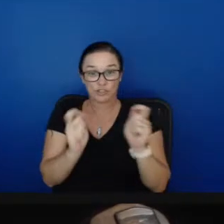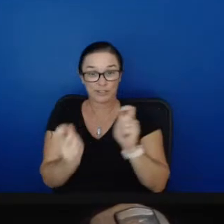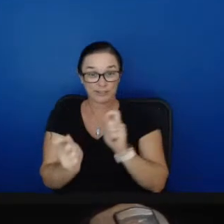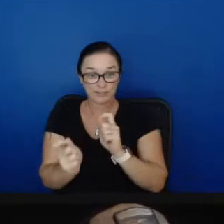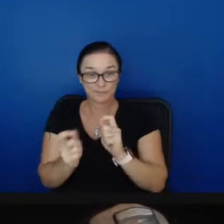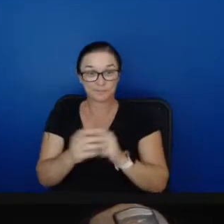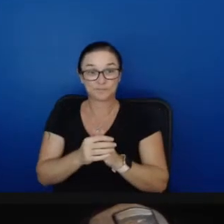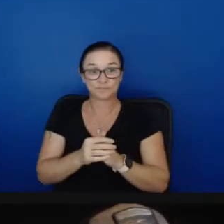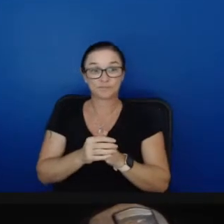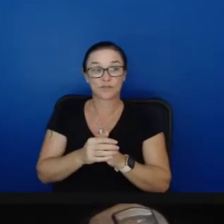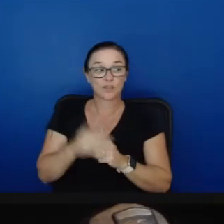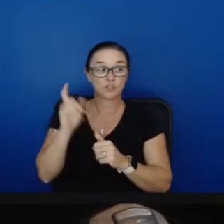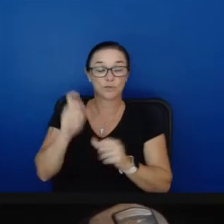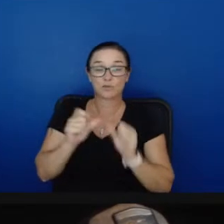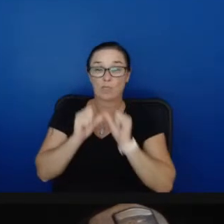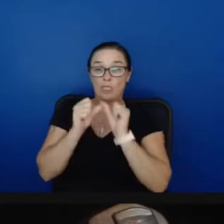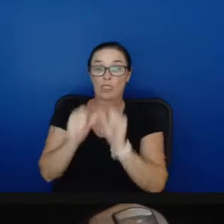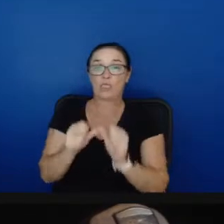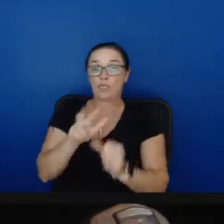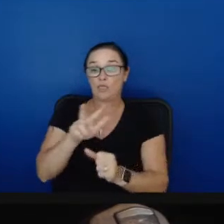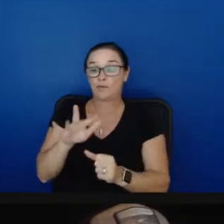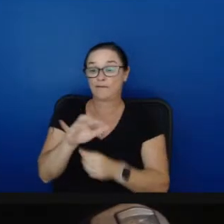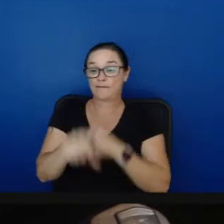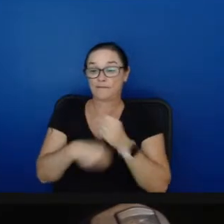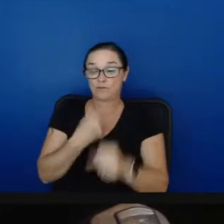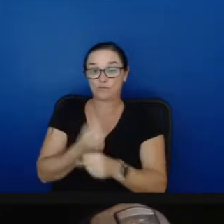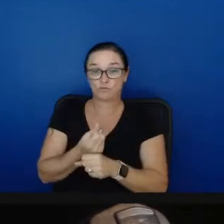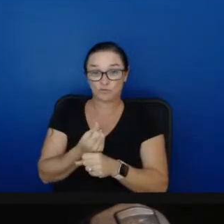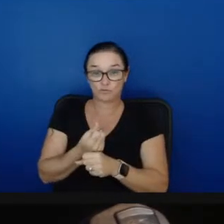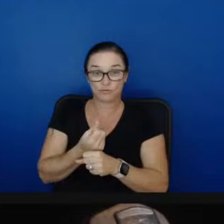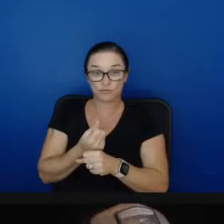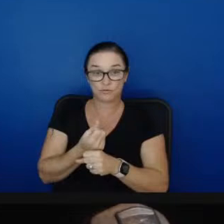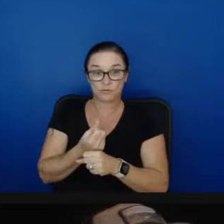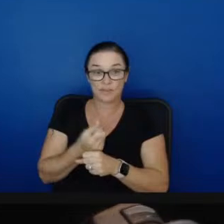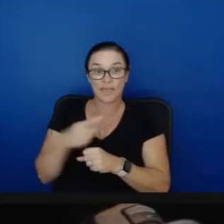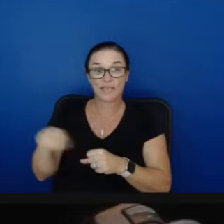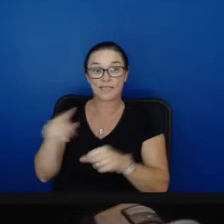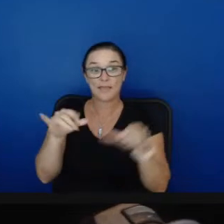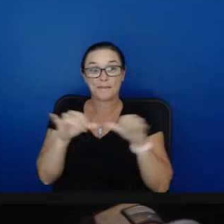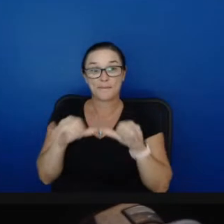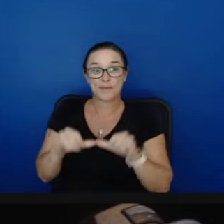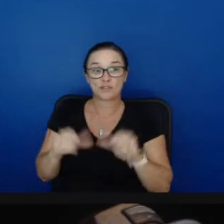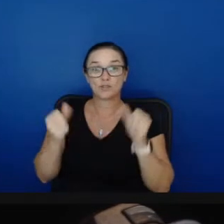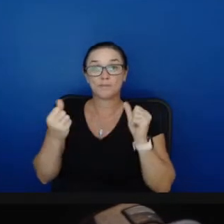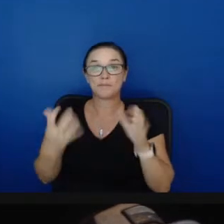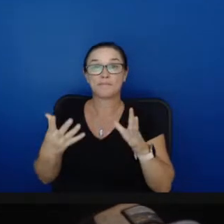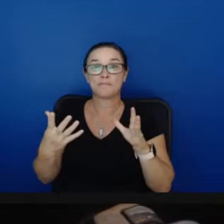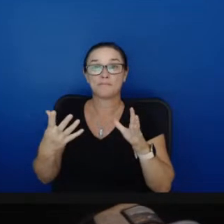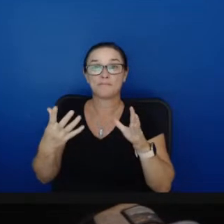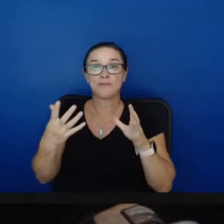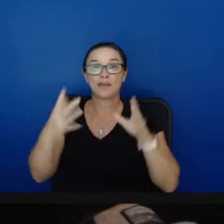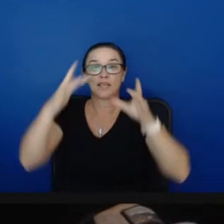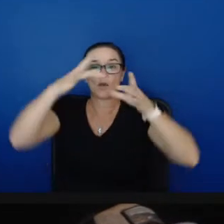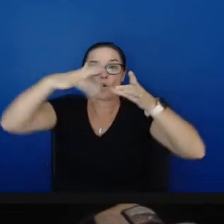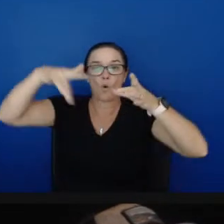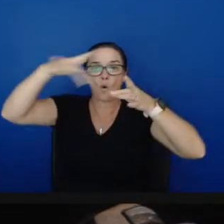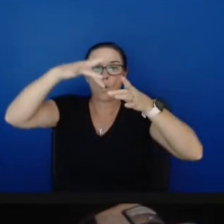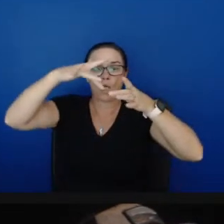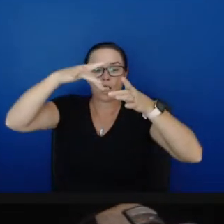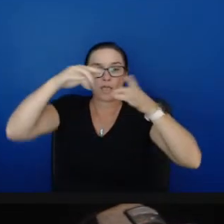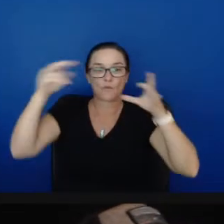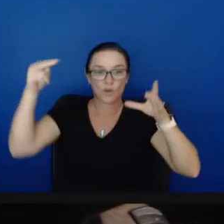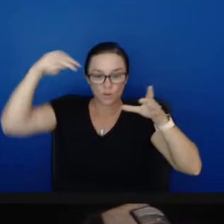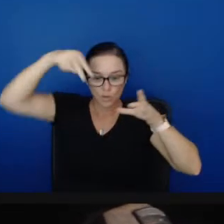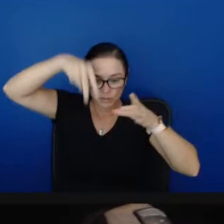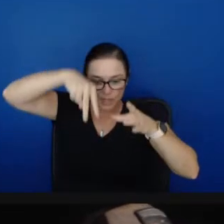was to last 35 years ultimately. And they measured lots of different skylights. A skylight is a hole in a lava tube where you can